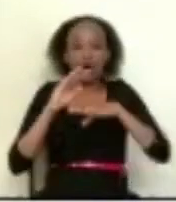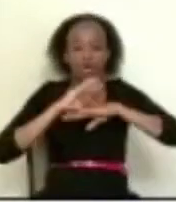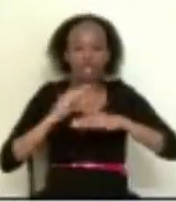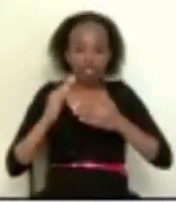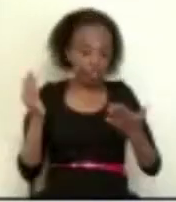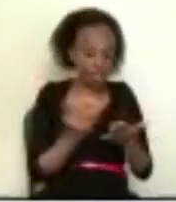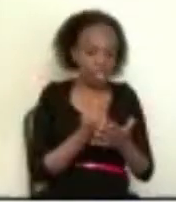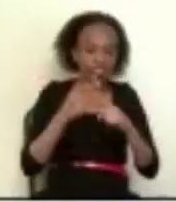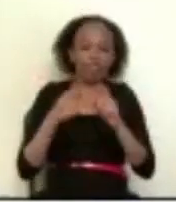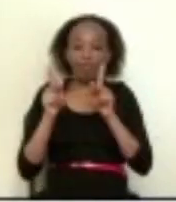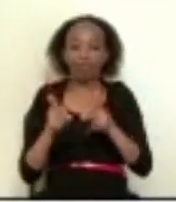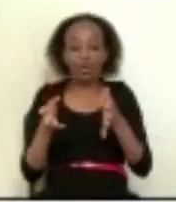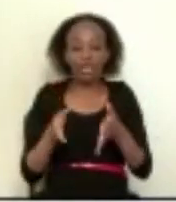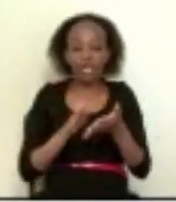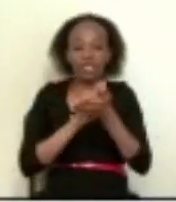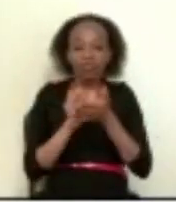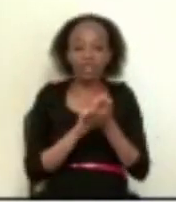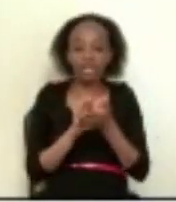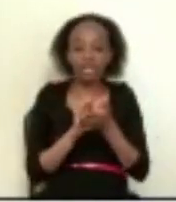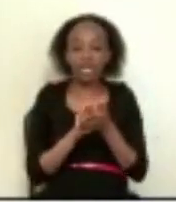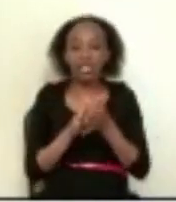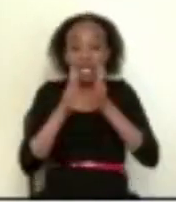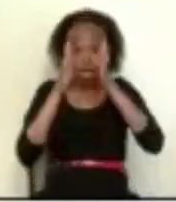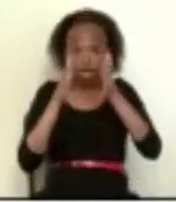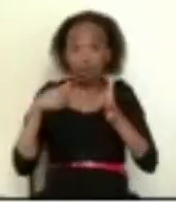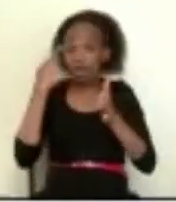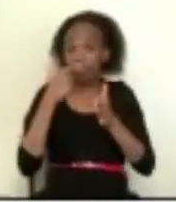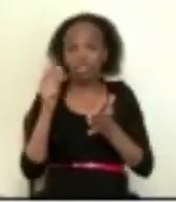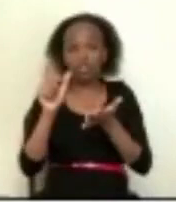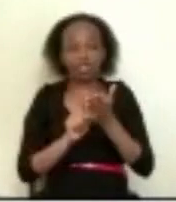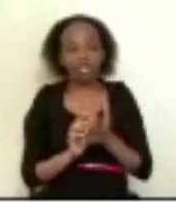right? So this is basically the human face of debt